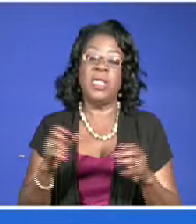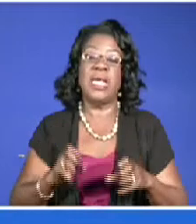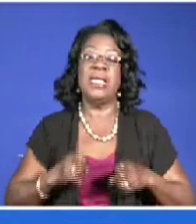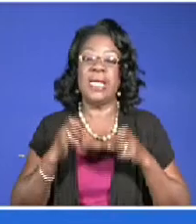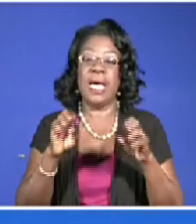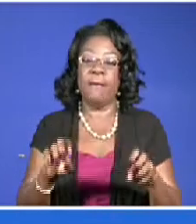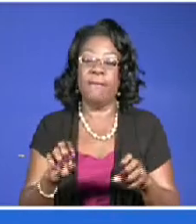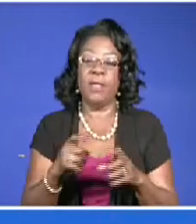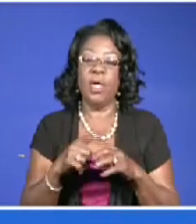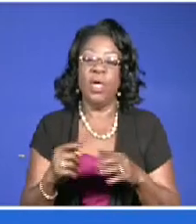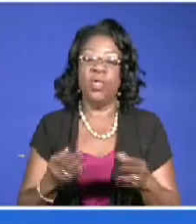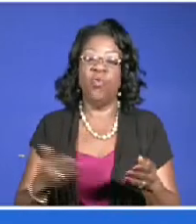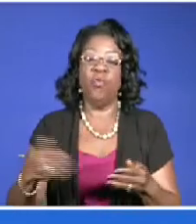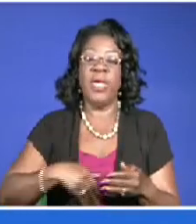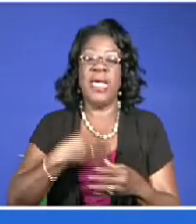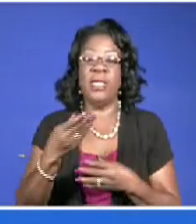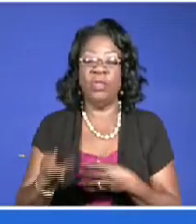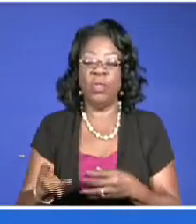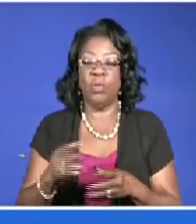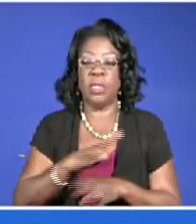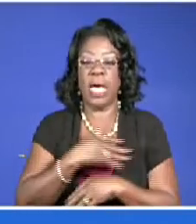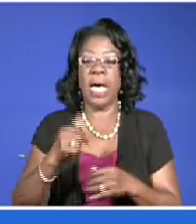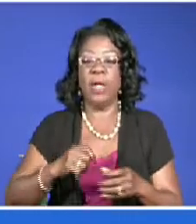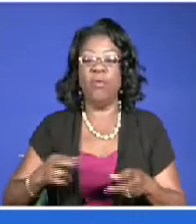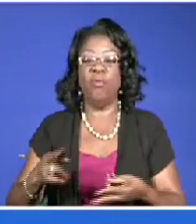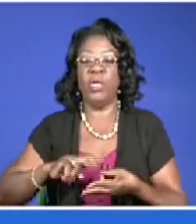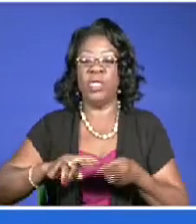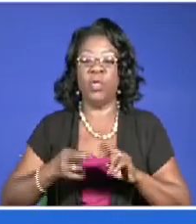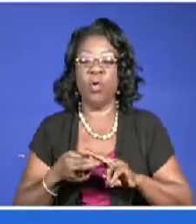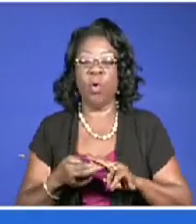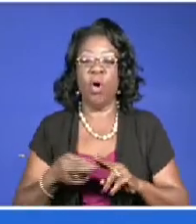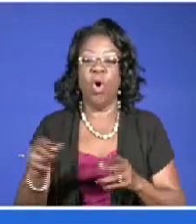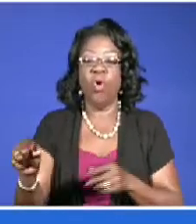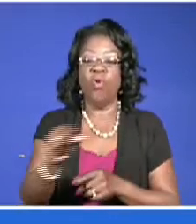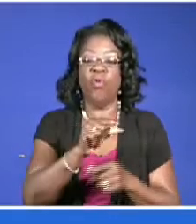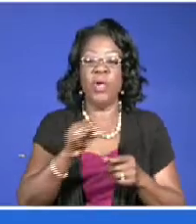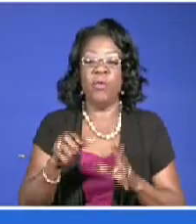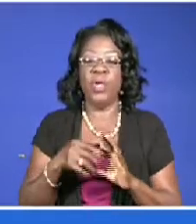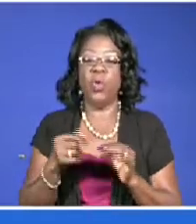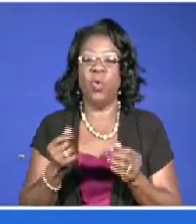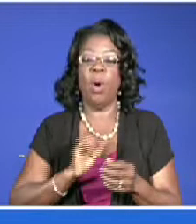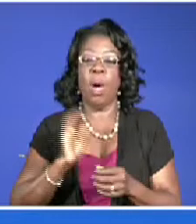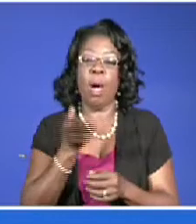to reintroduce and restore greenery to our country.